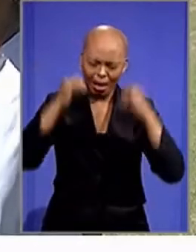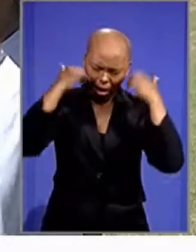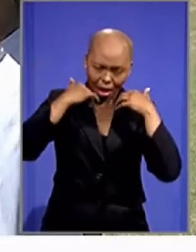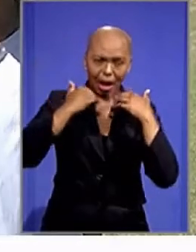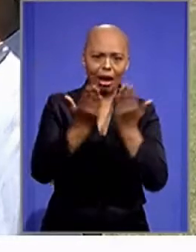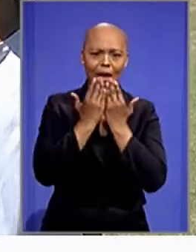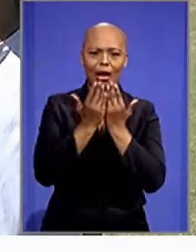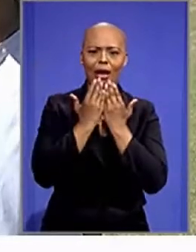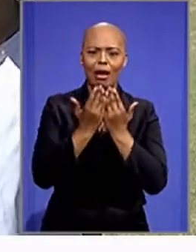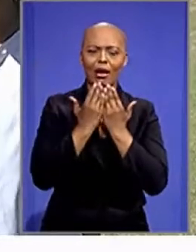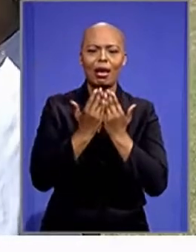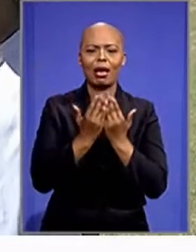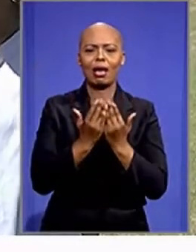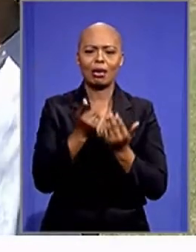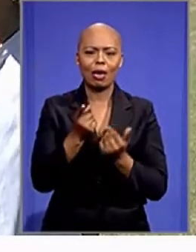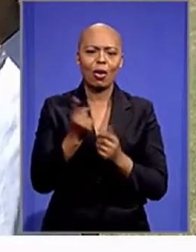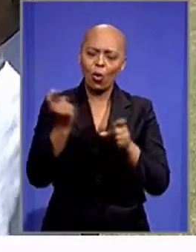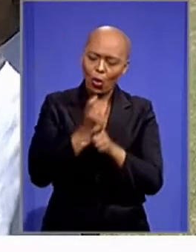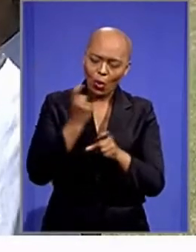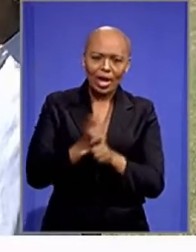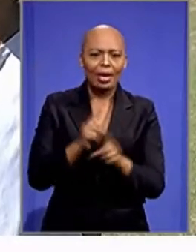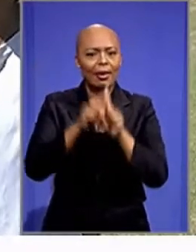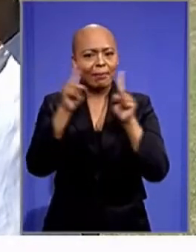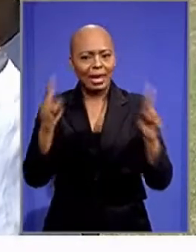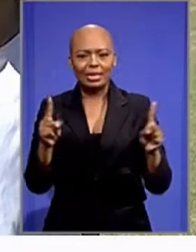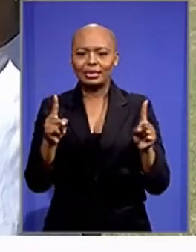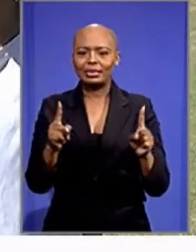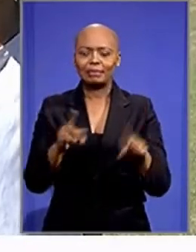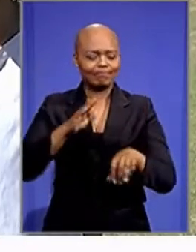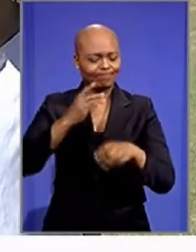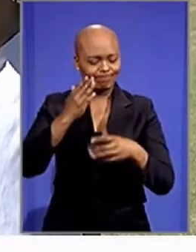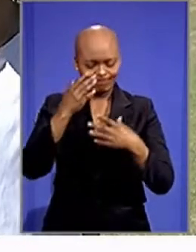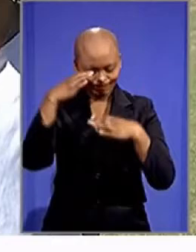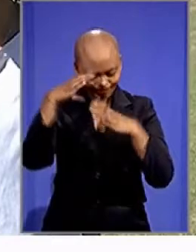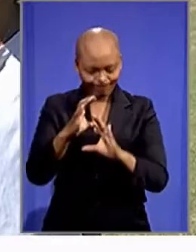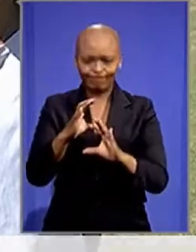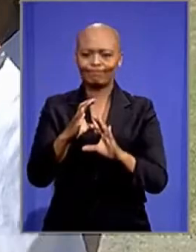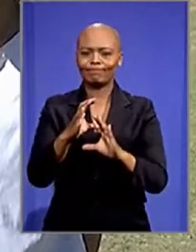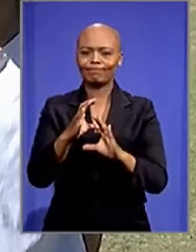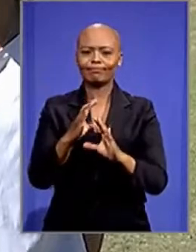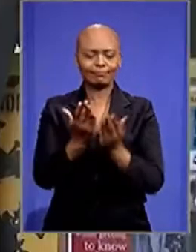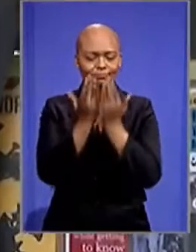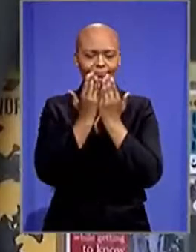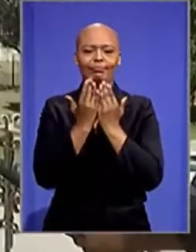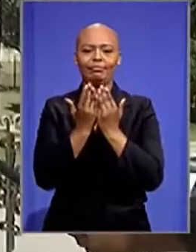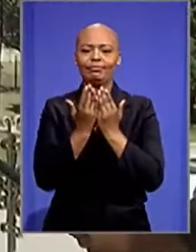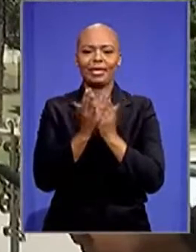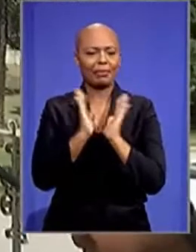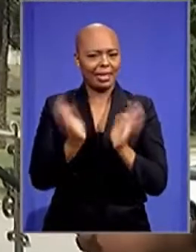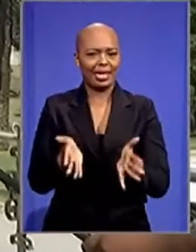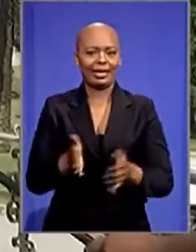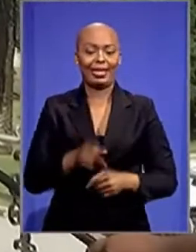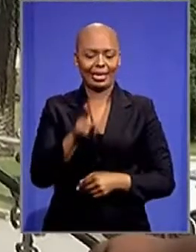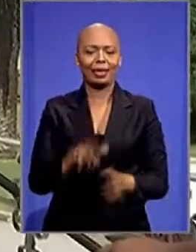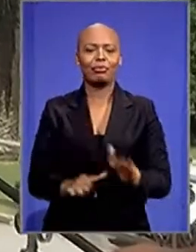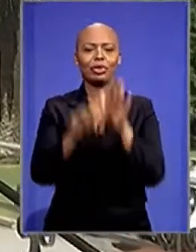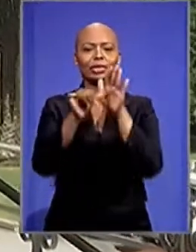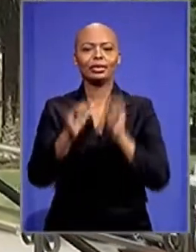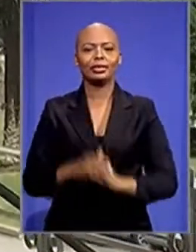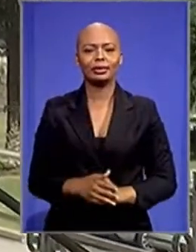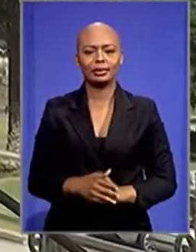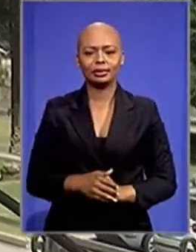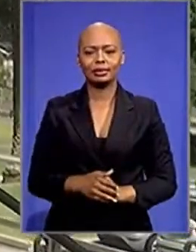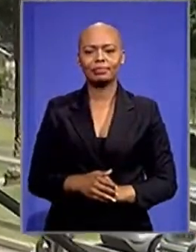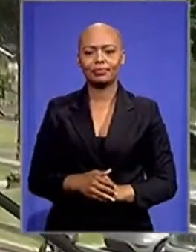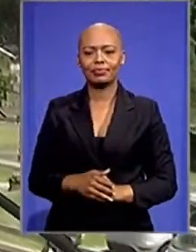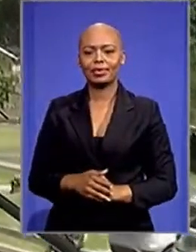days. But in the end, it just comes down to hard work, paying attention, doing the extra things, going the extra mile. One can't police